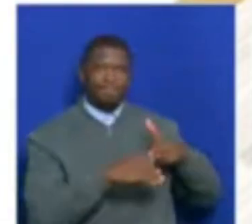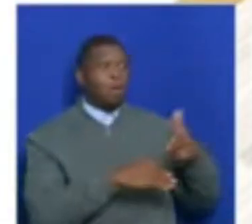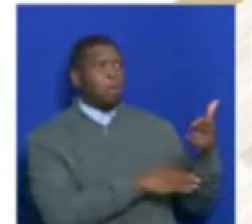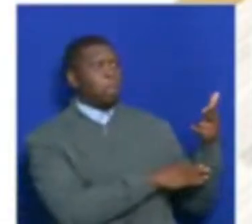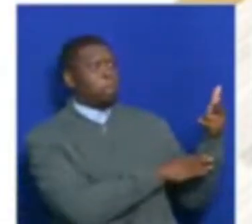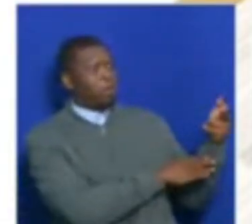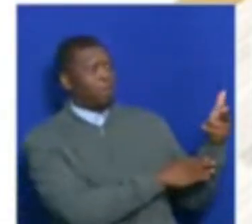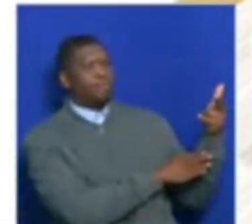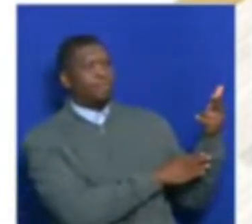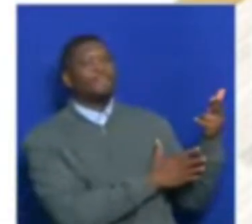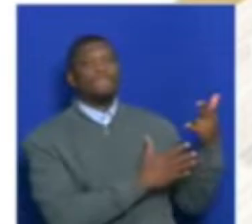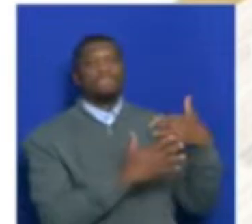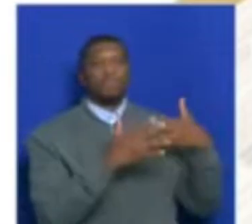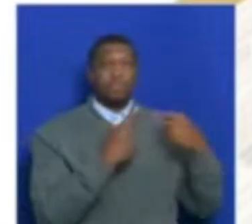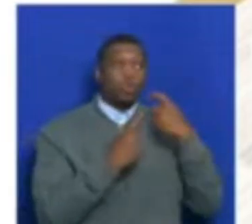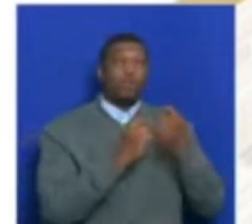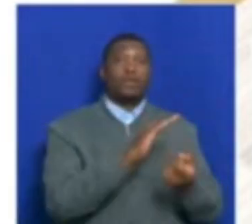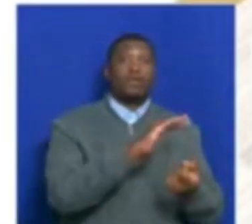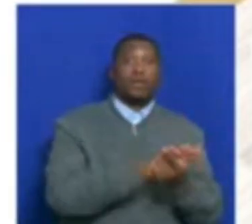Section